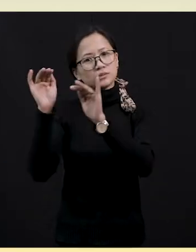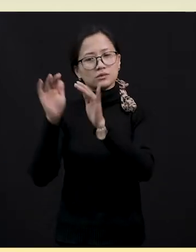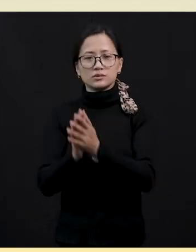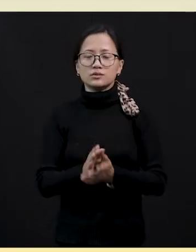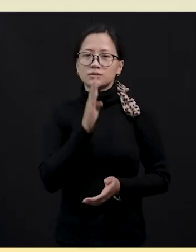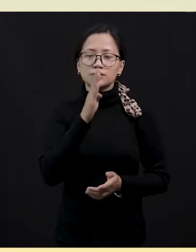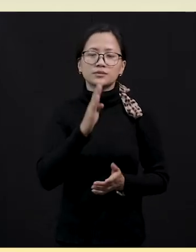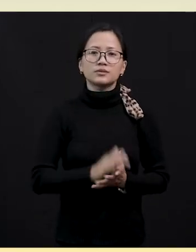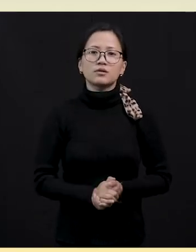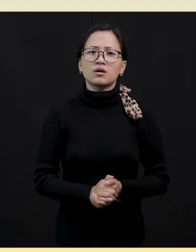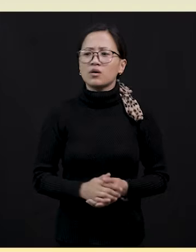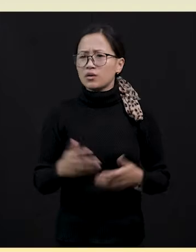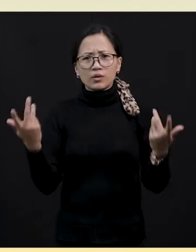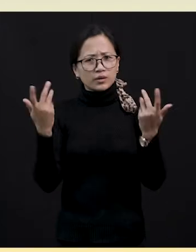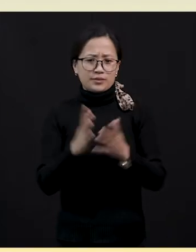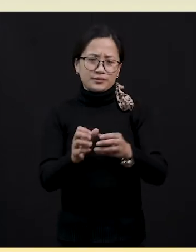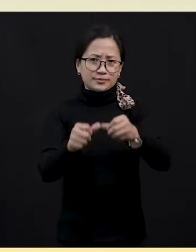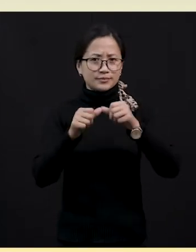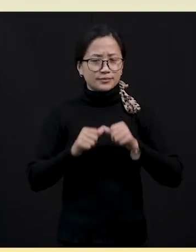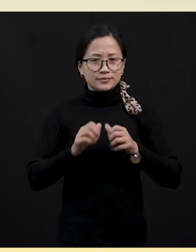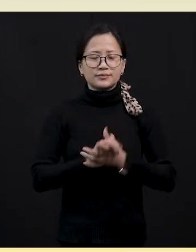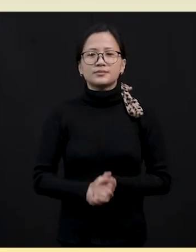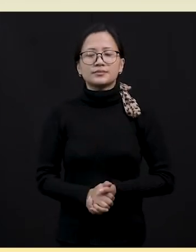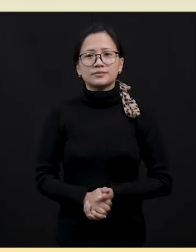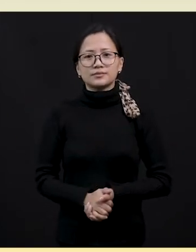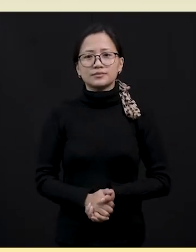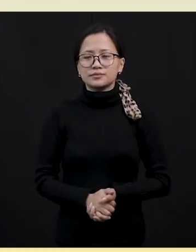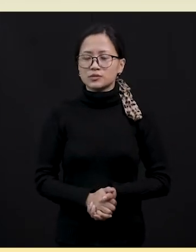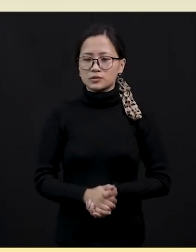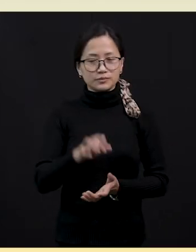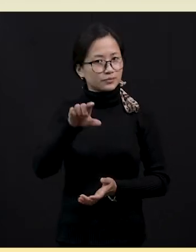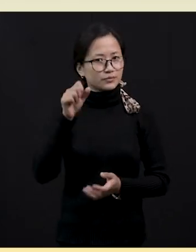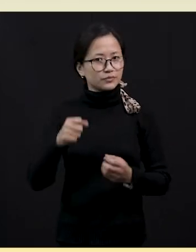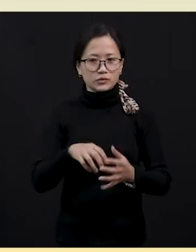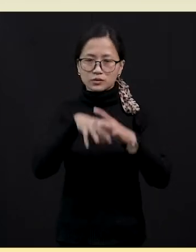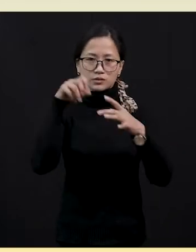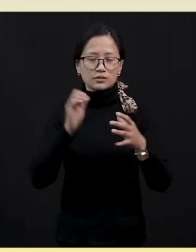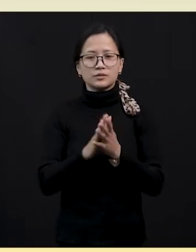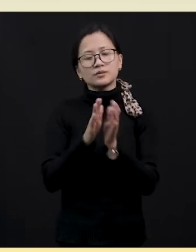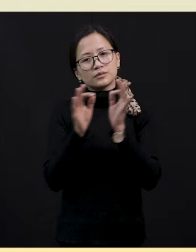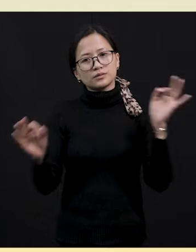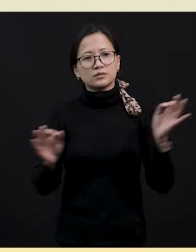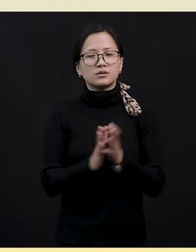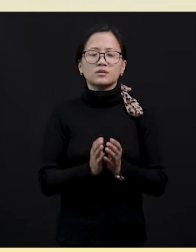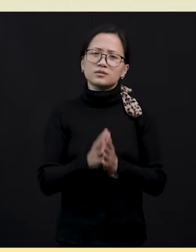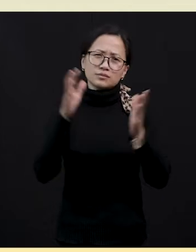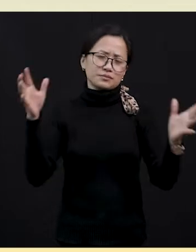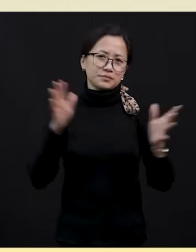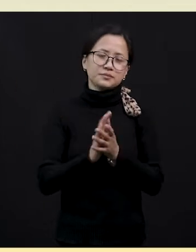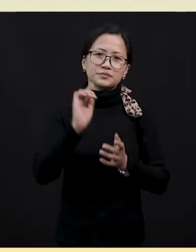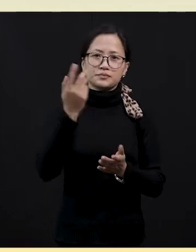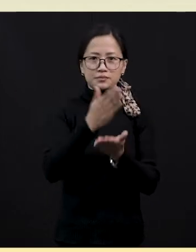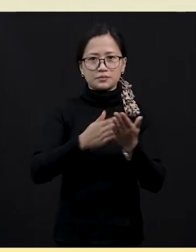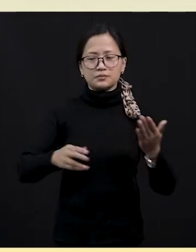be asking and whether he gets the answers or not, we are going to find out in this story. Now, this story, it's a big one, so